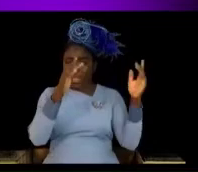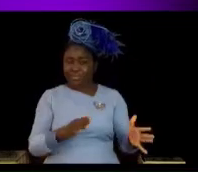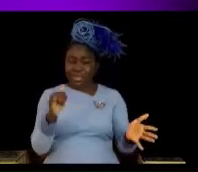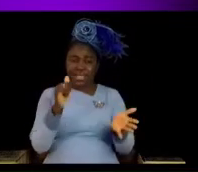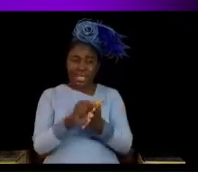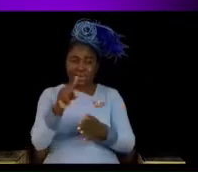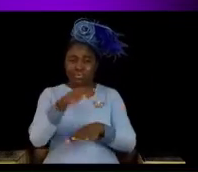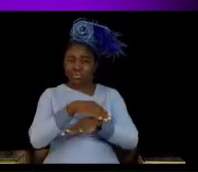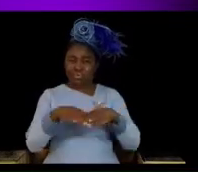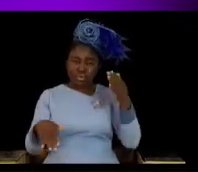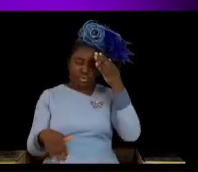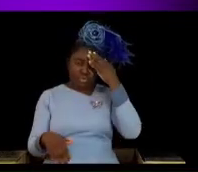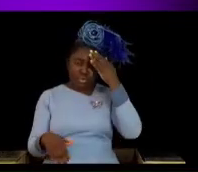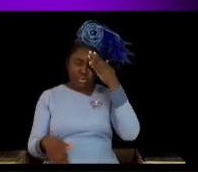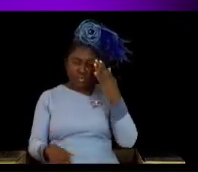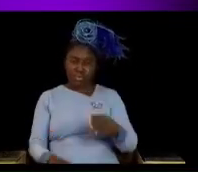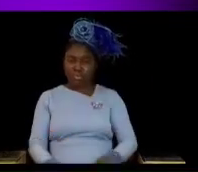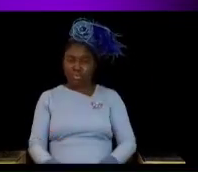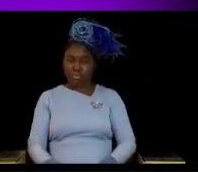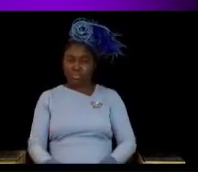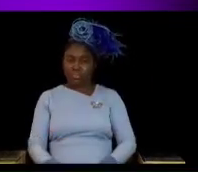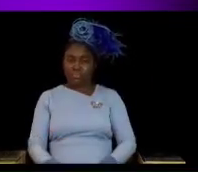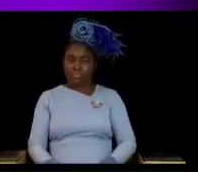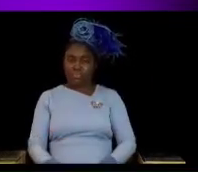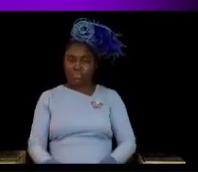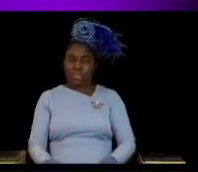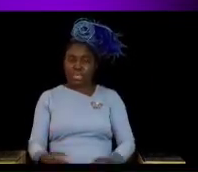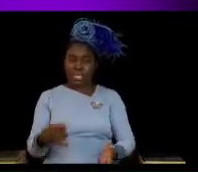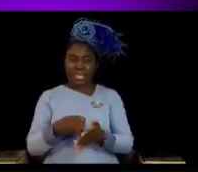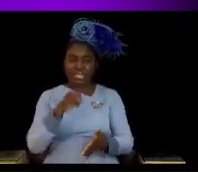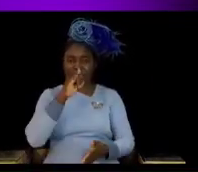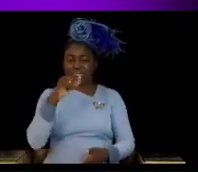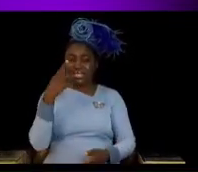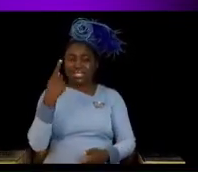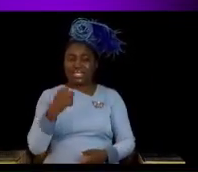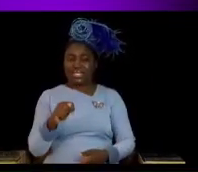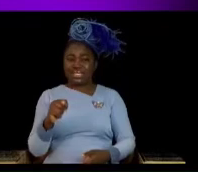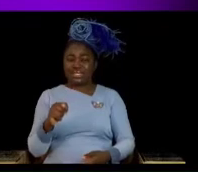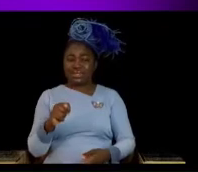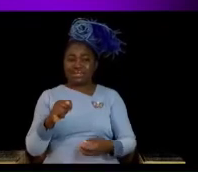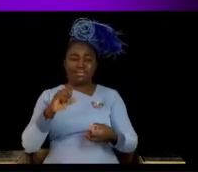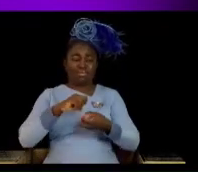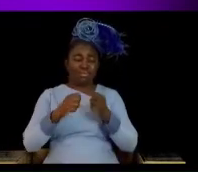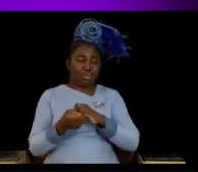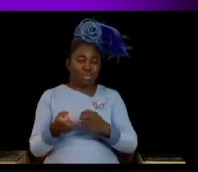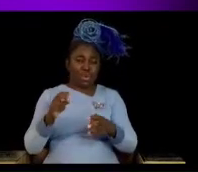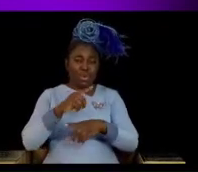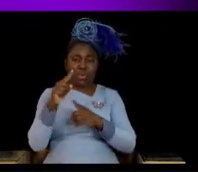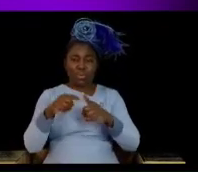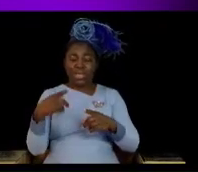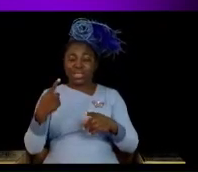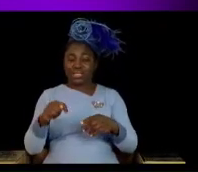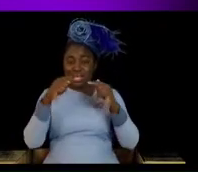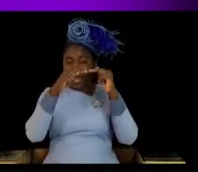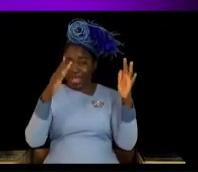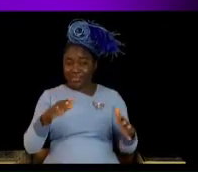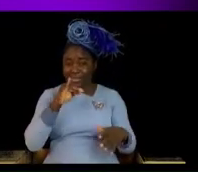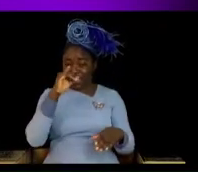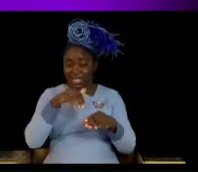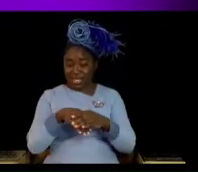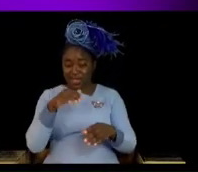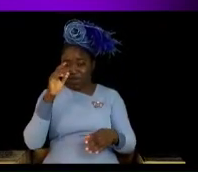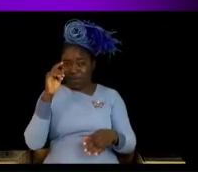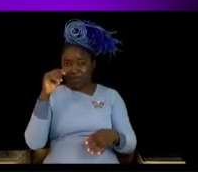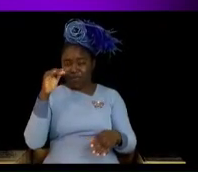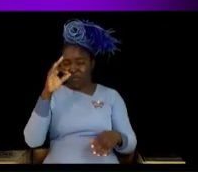know. It's a tragedy when the enemy is masquerading before you and you do not know that the enemy is wearing a